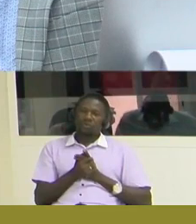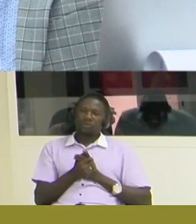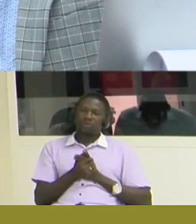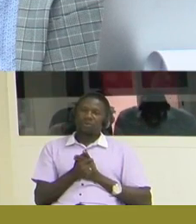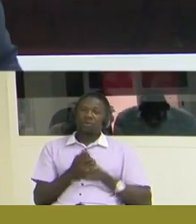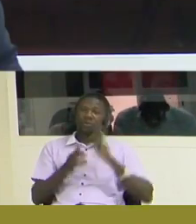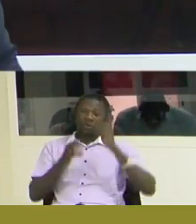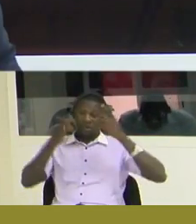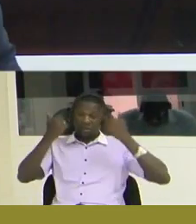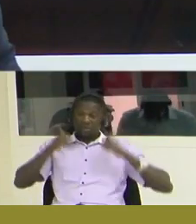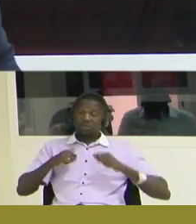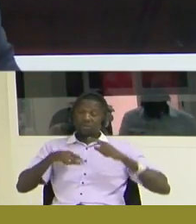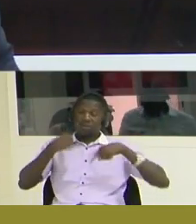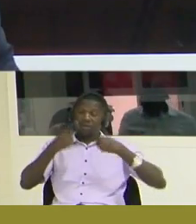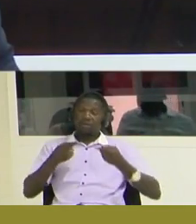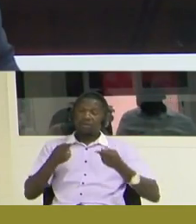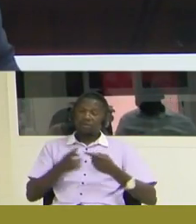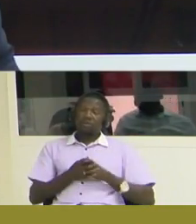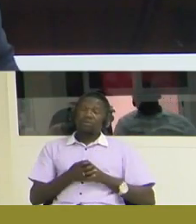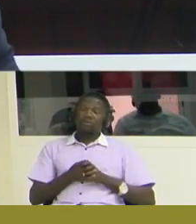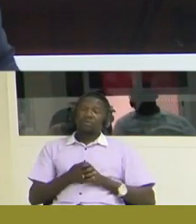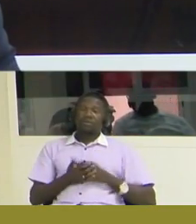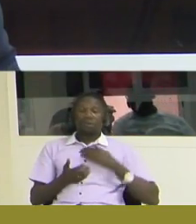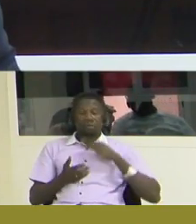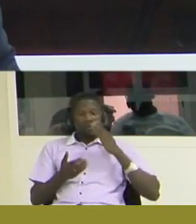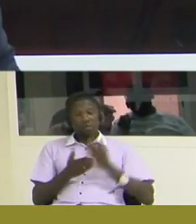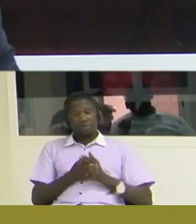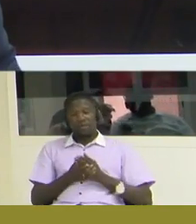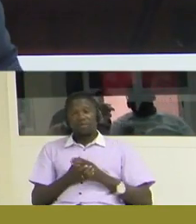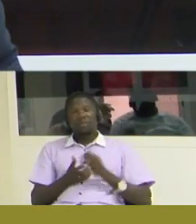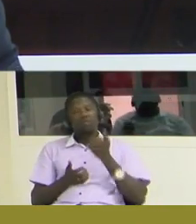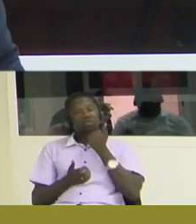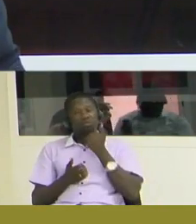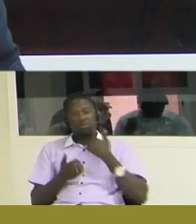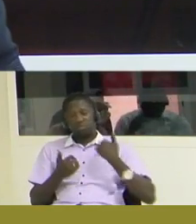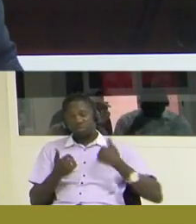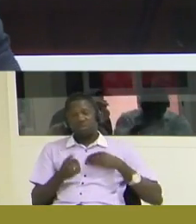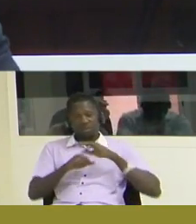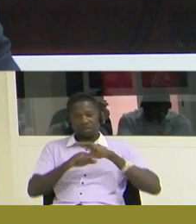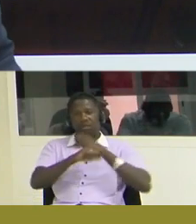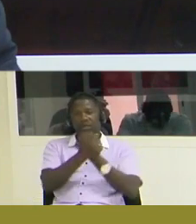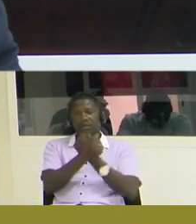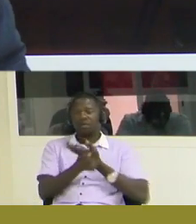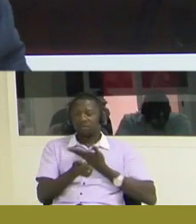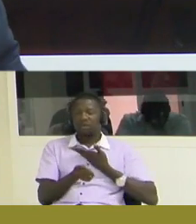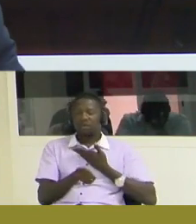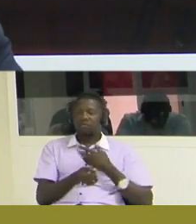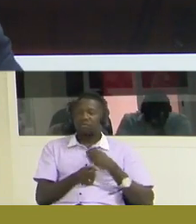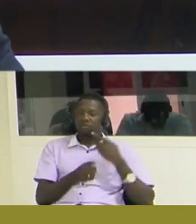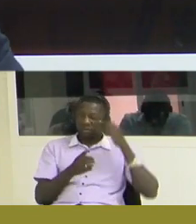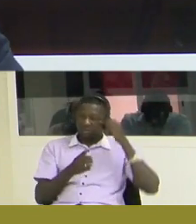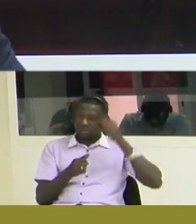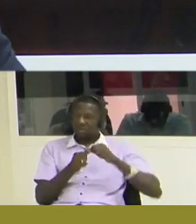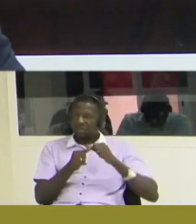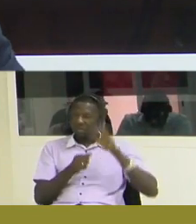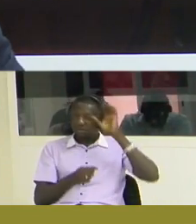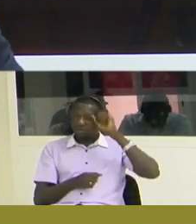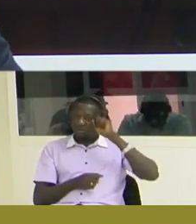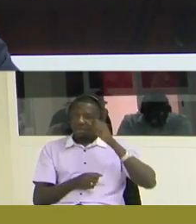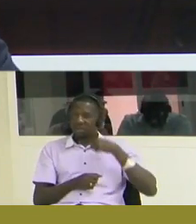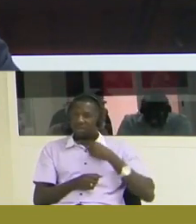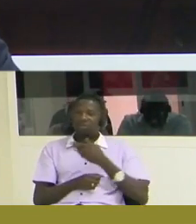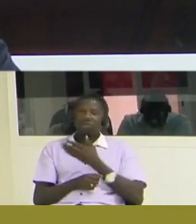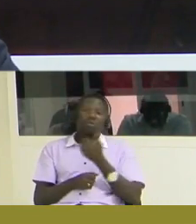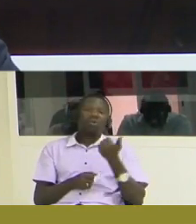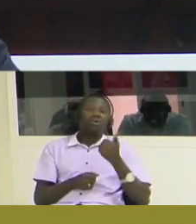believe a number of people were arrested I cannot recall how many but I do understand that there were so many that they had to be secured